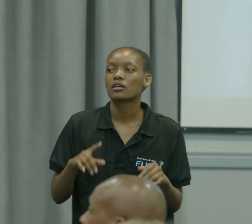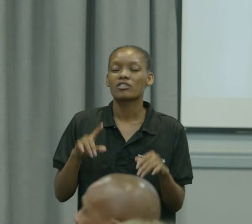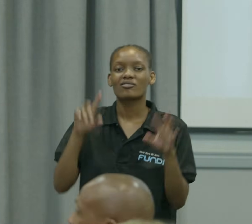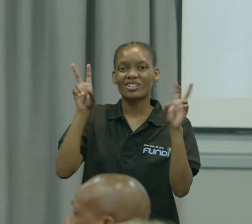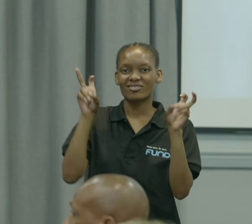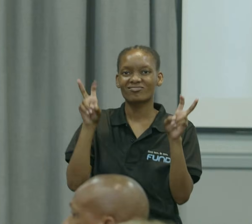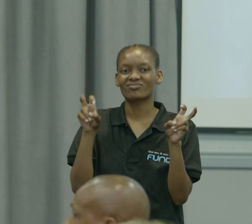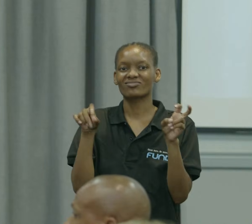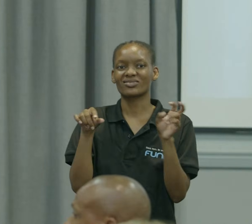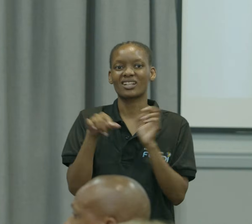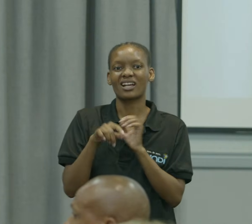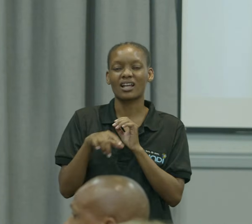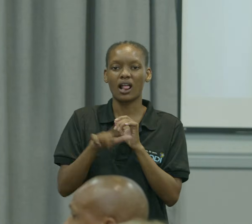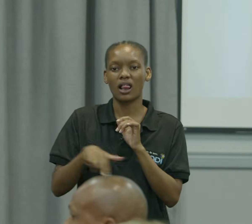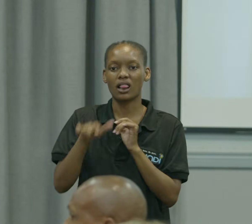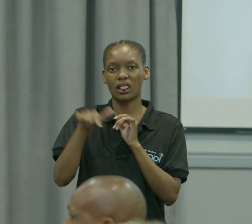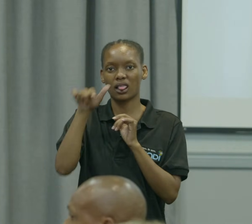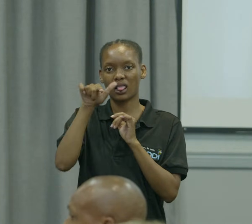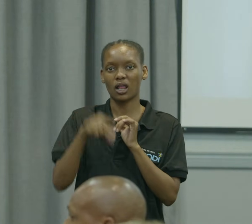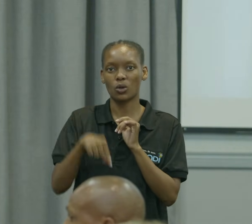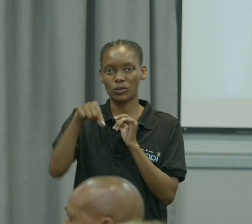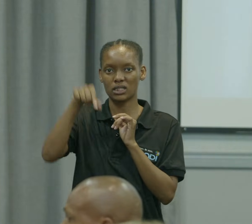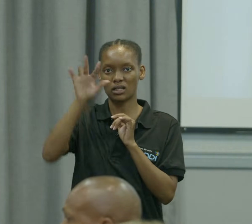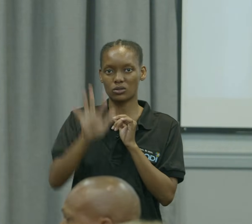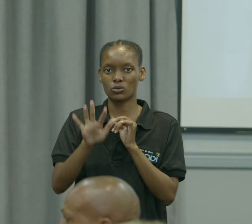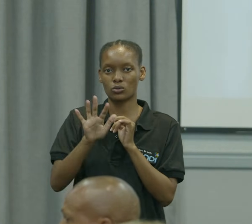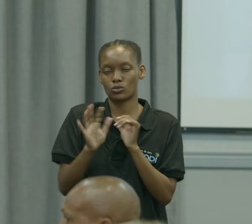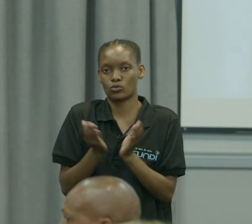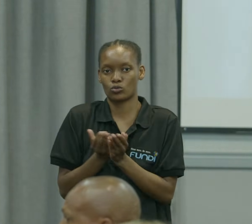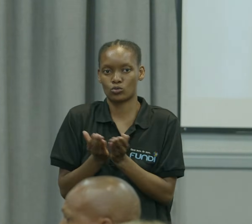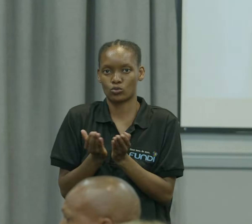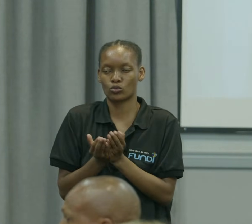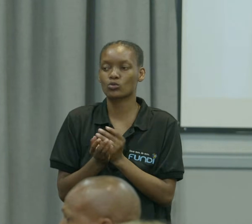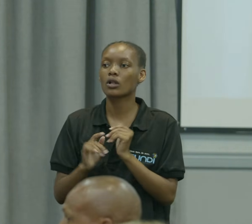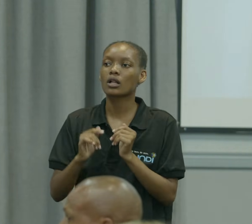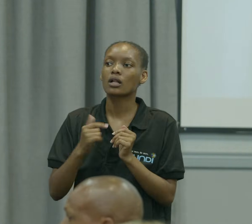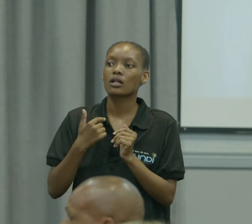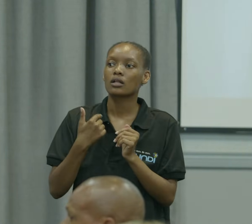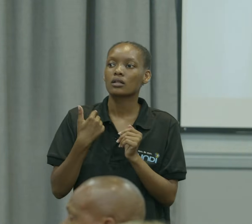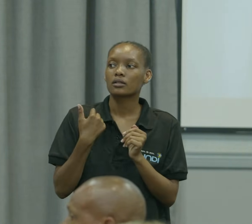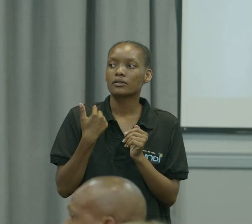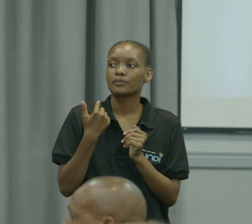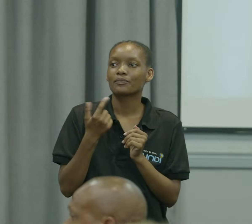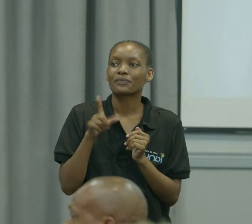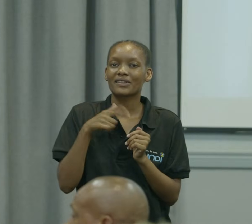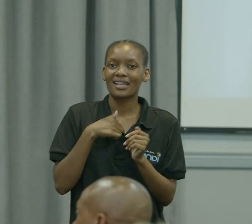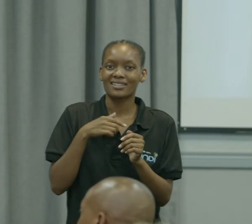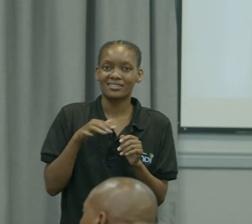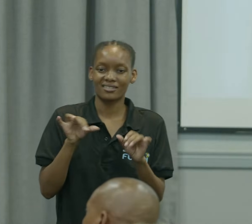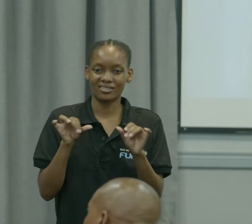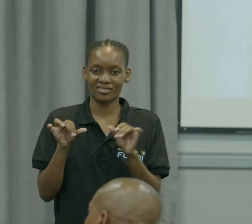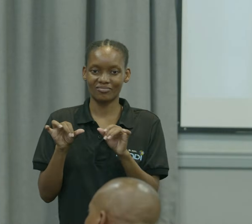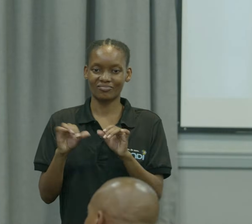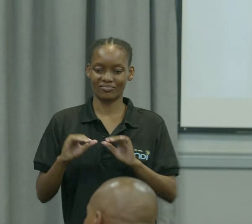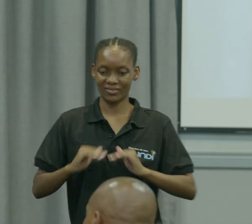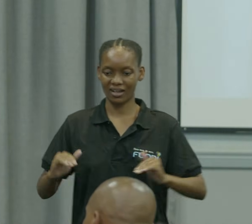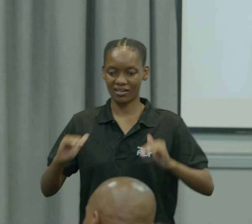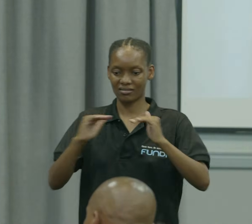to add is that I think that is a voice that says the quintile ranking is